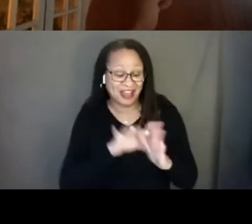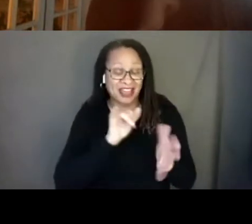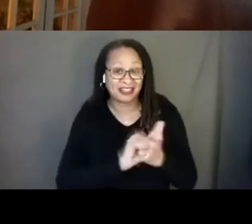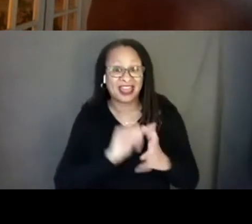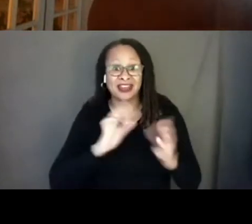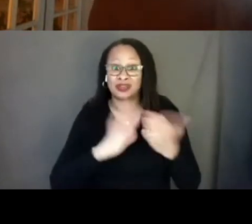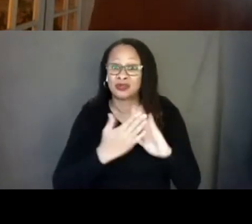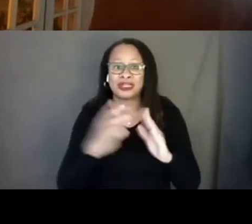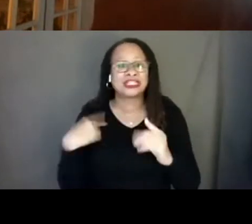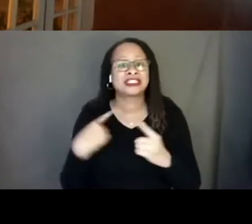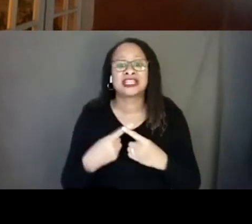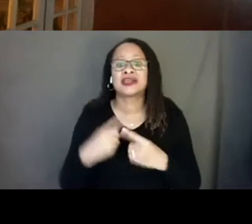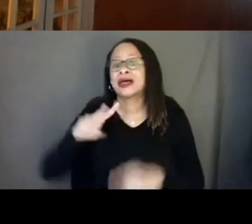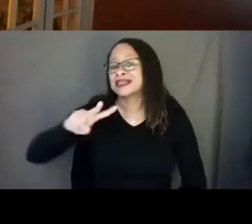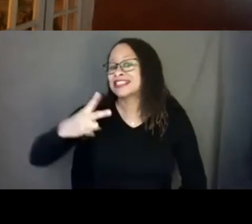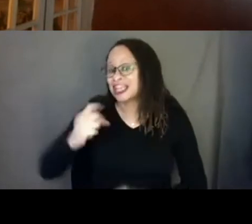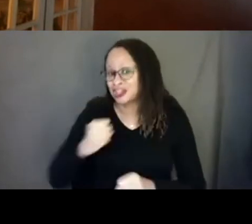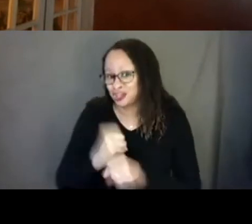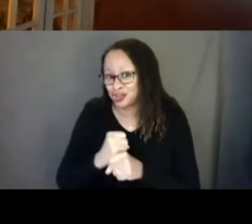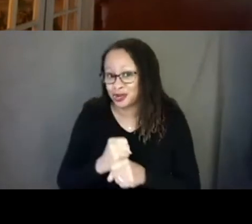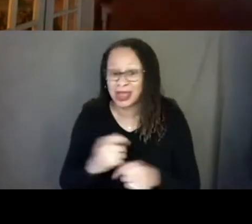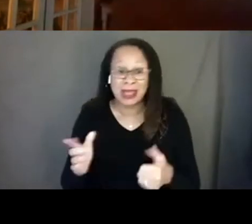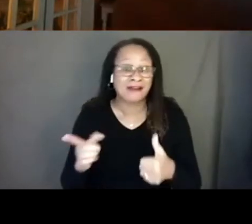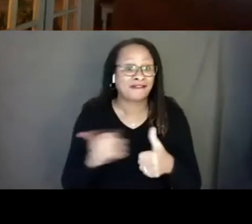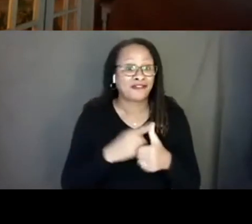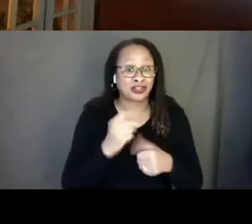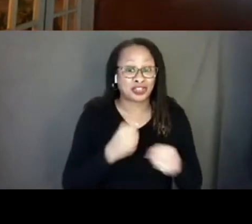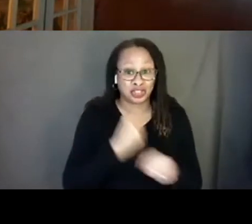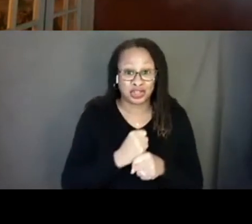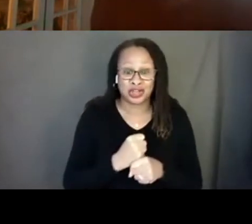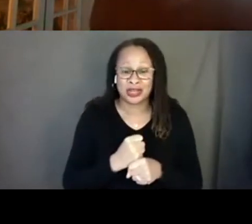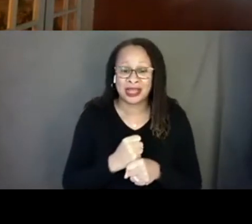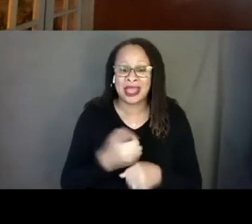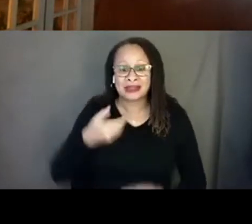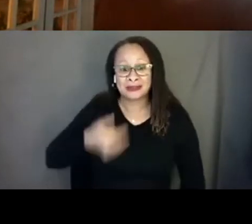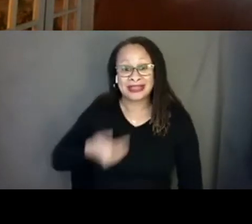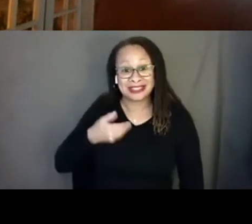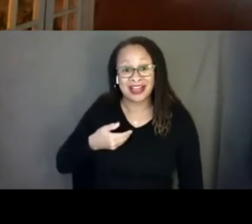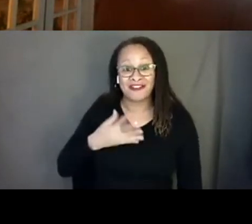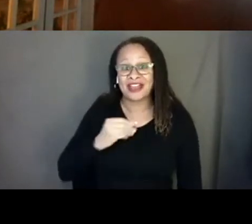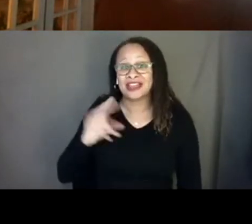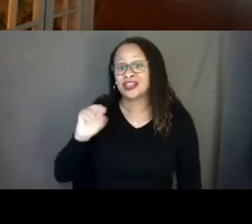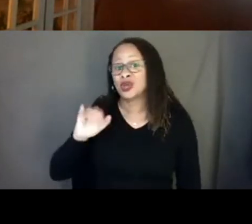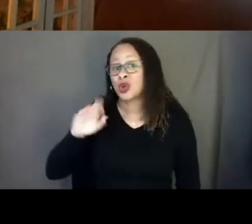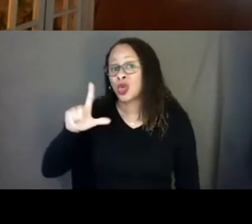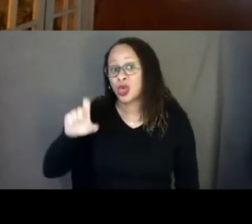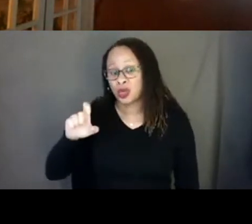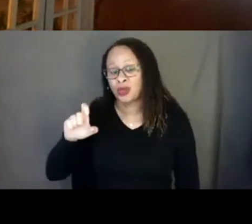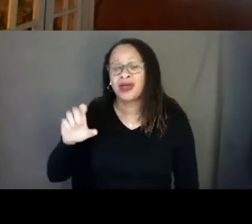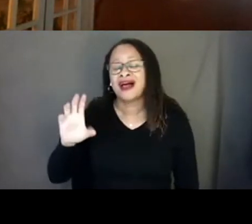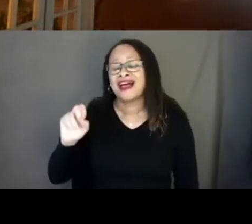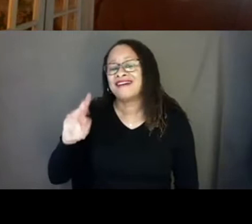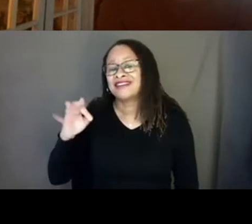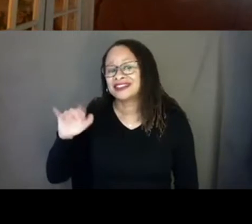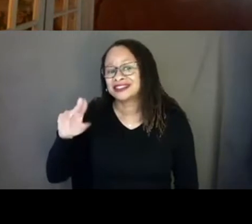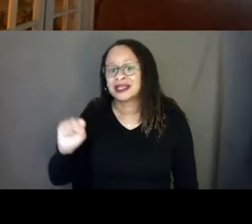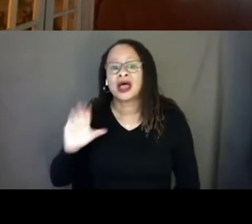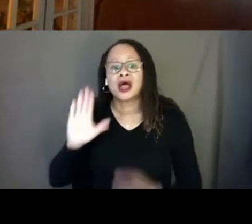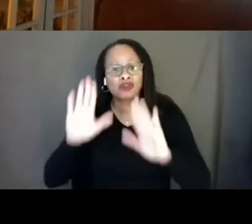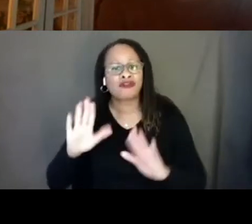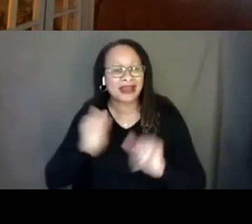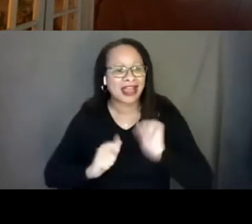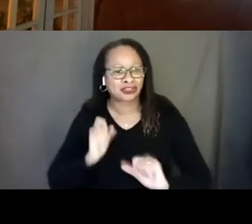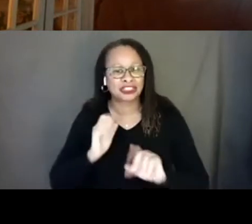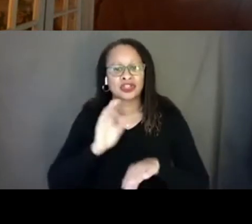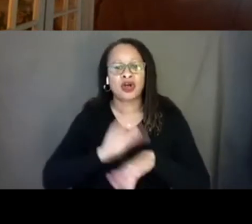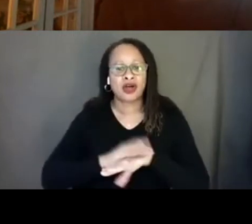in. So my first year, it was really just me and Nicole Evans, who was a great actress. She was on Superstore. And I would